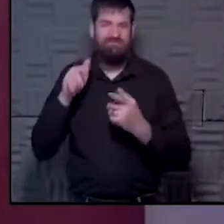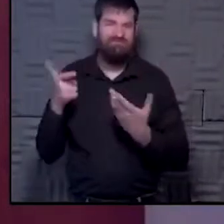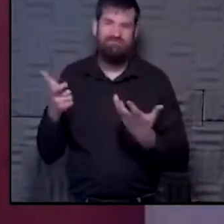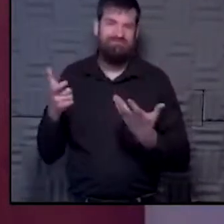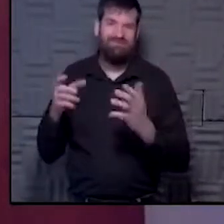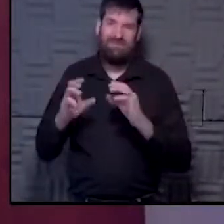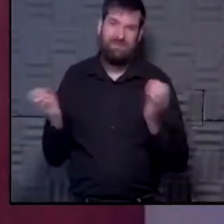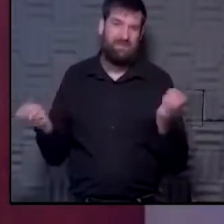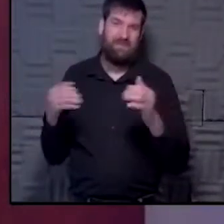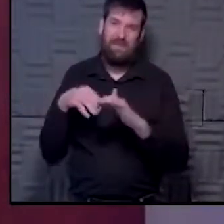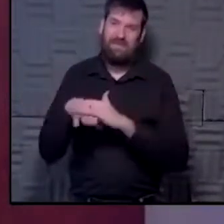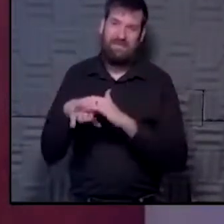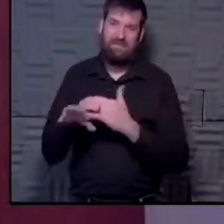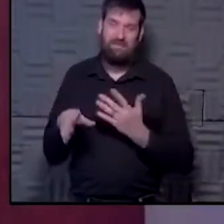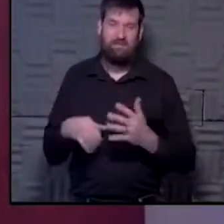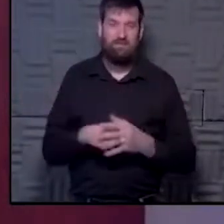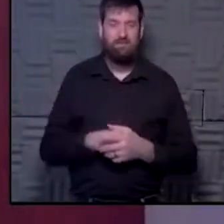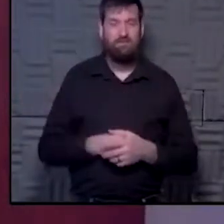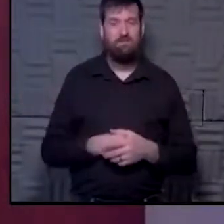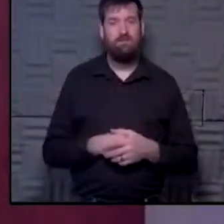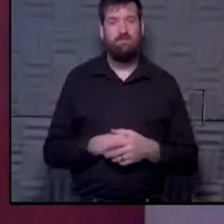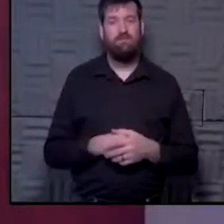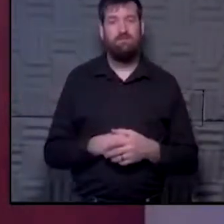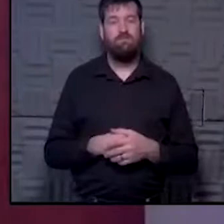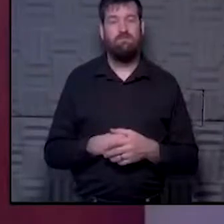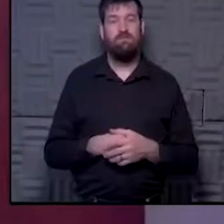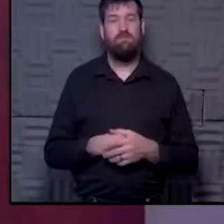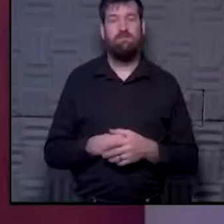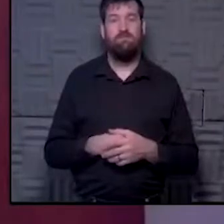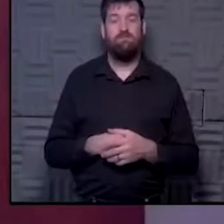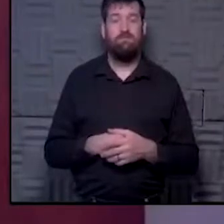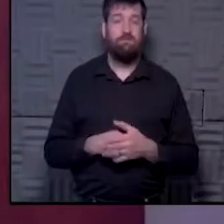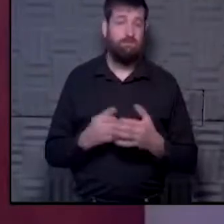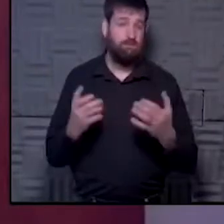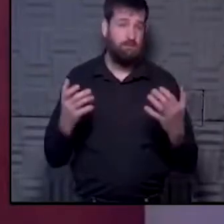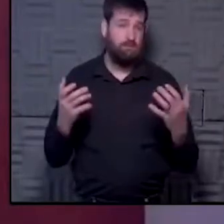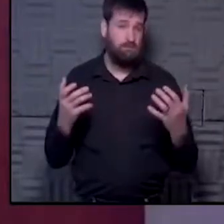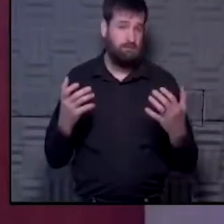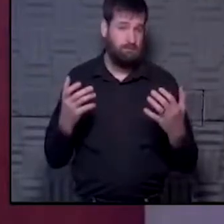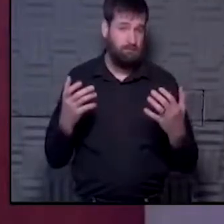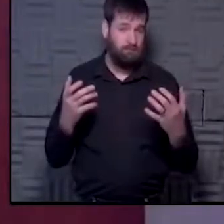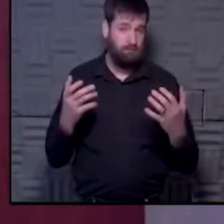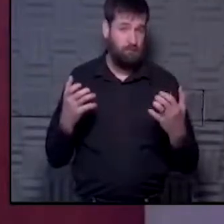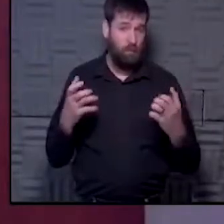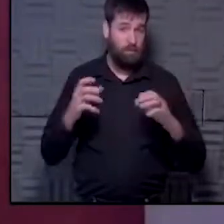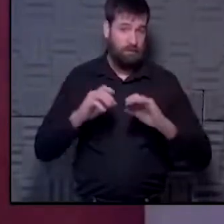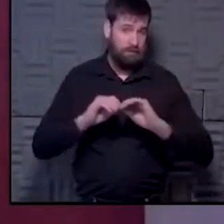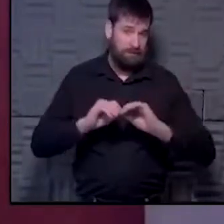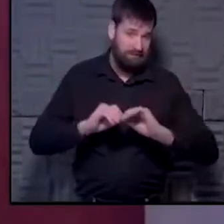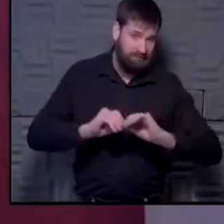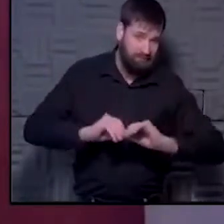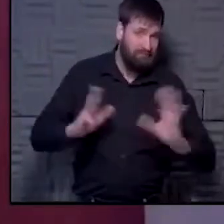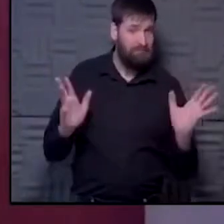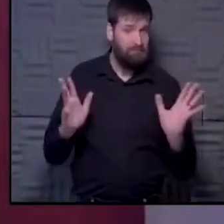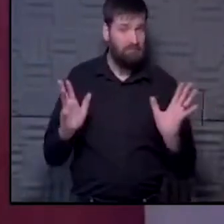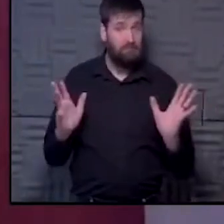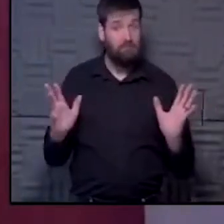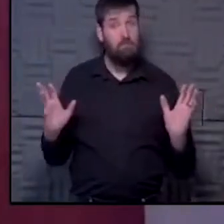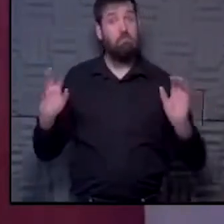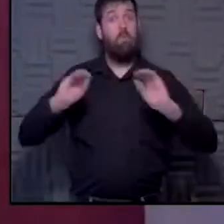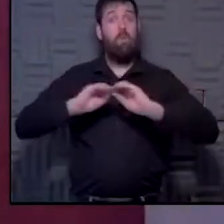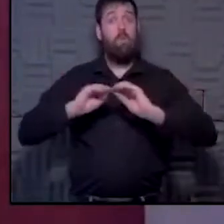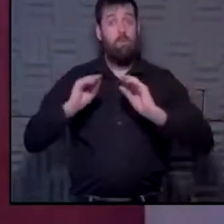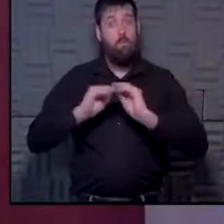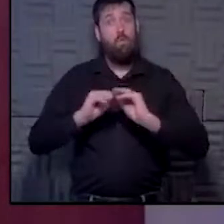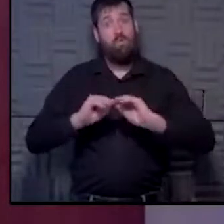access. So do we really want to make visible, even more